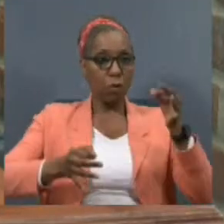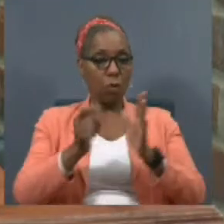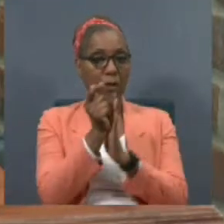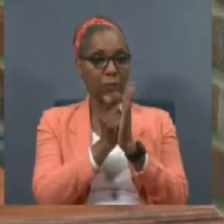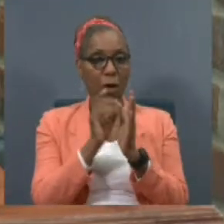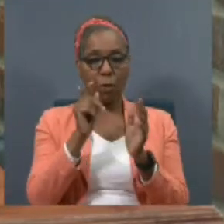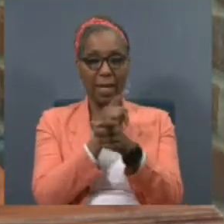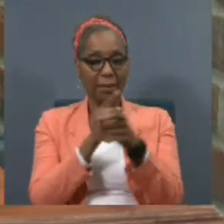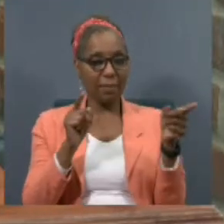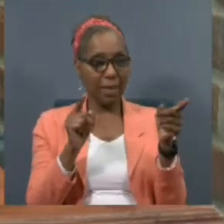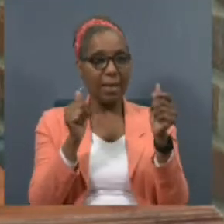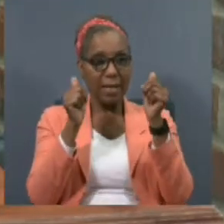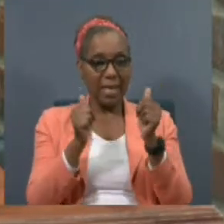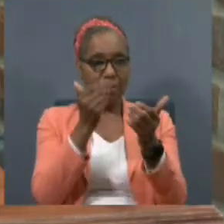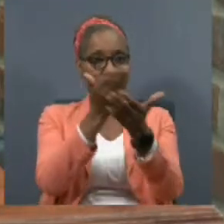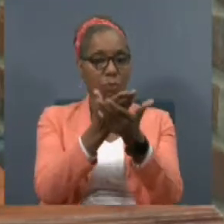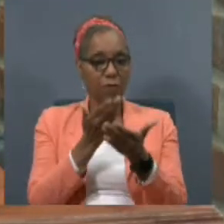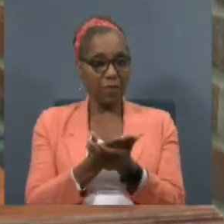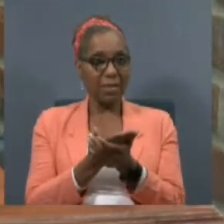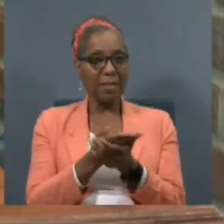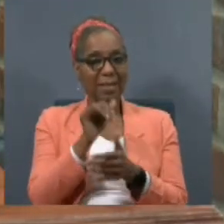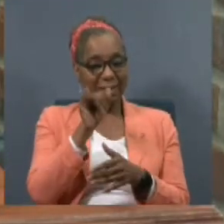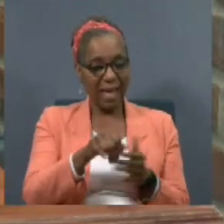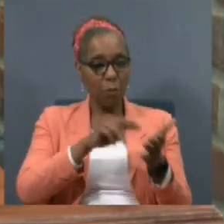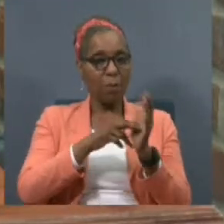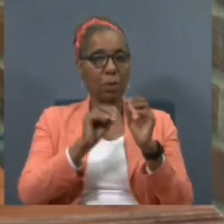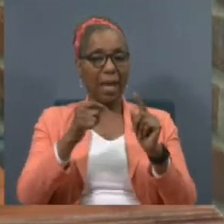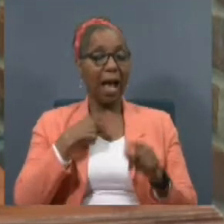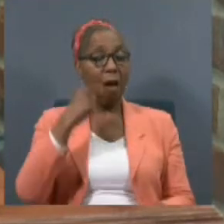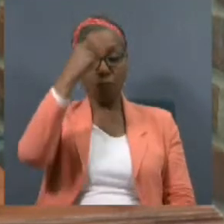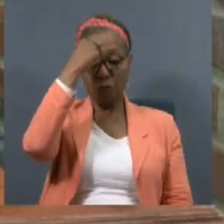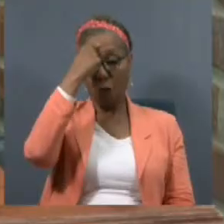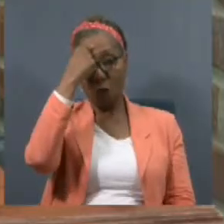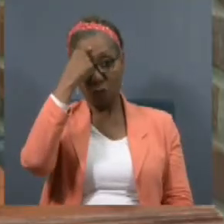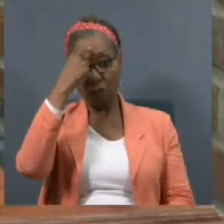mean, they can be proven. That's what I'm saying. Okay. I was under the impression that